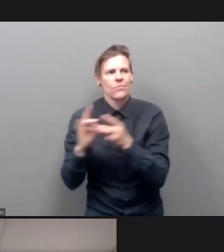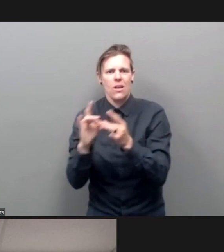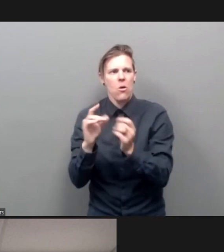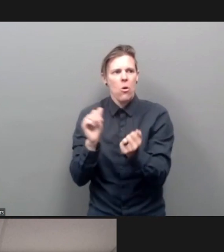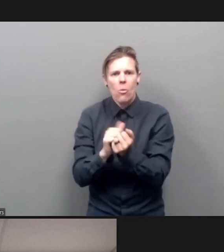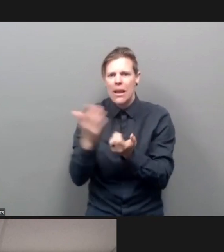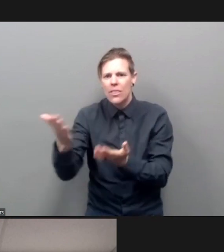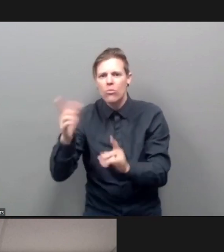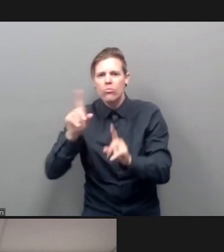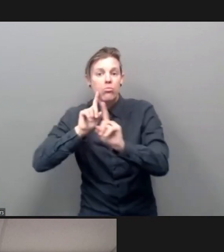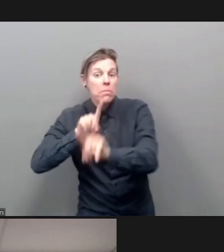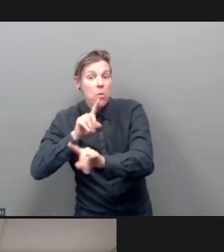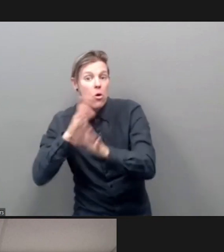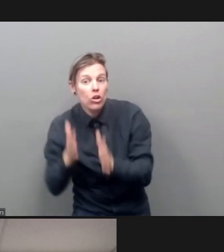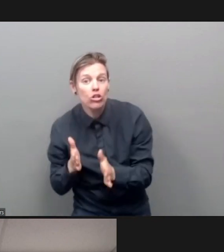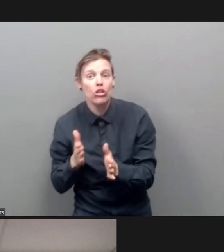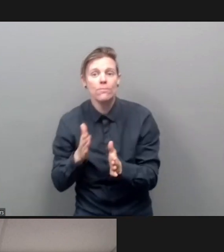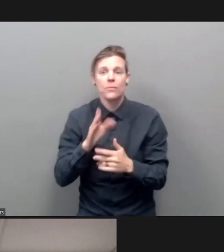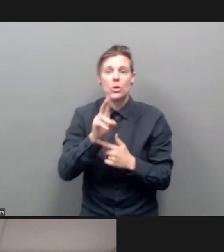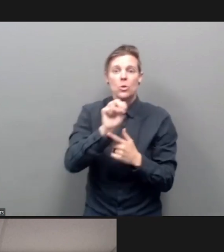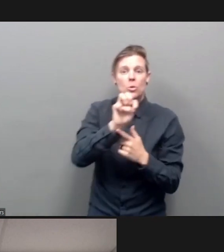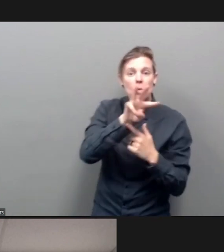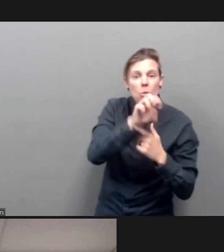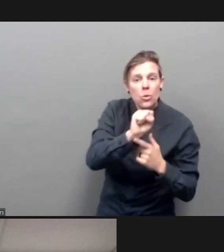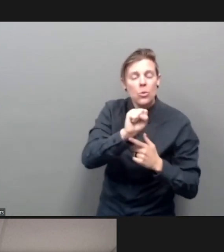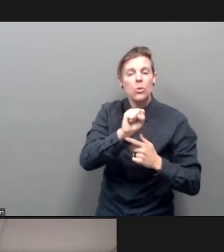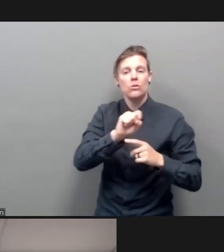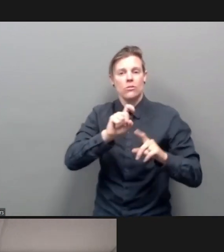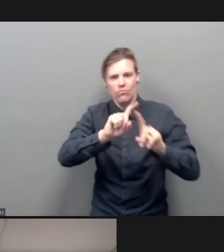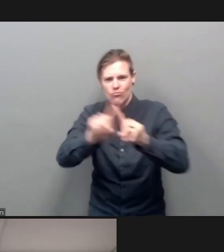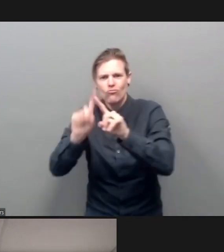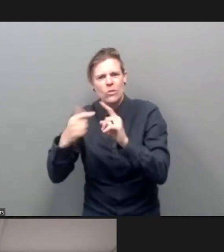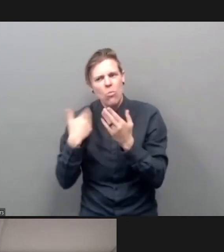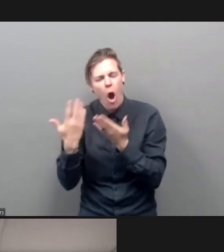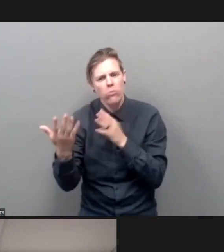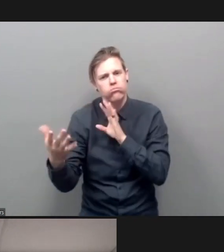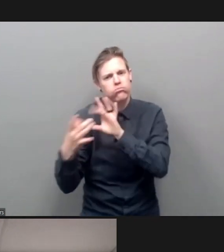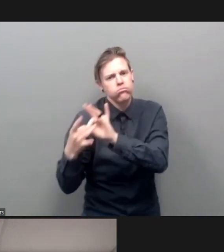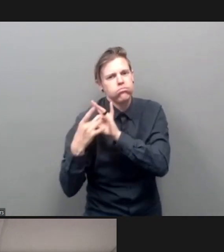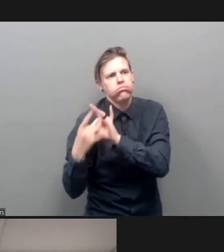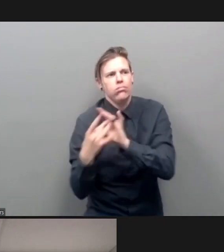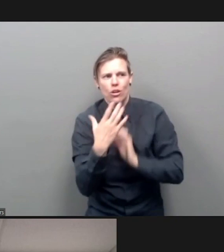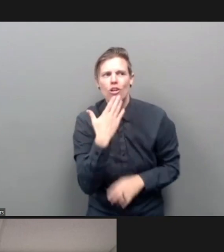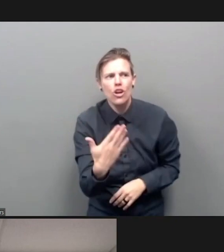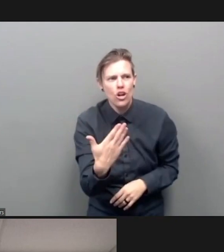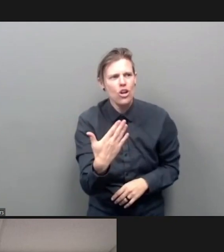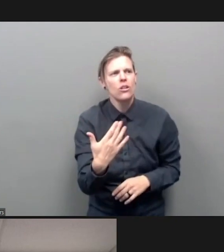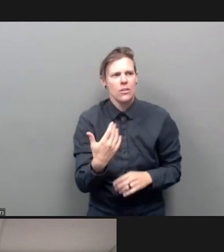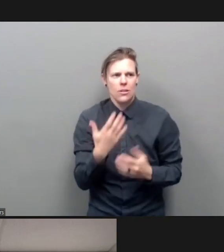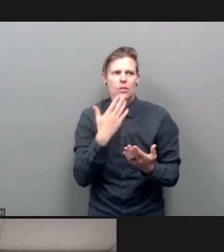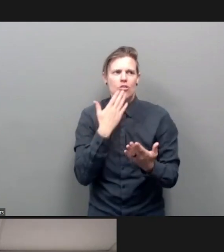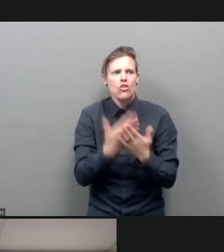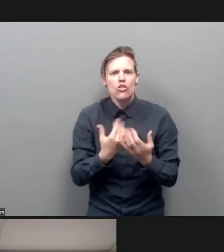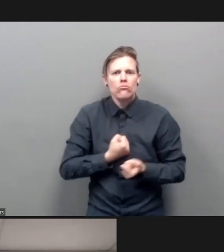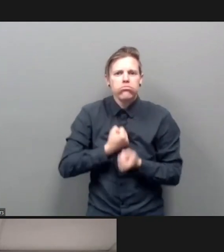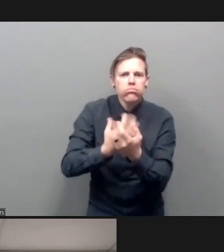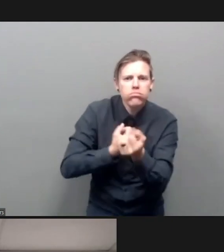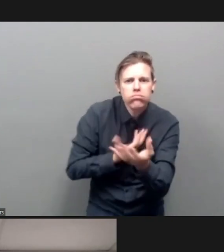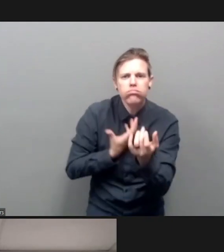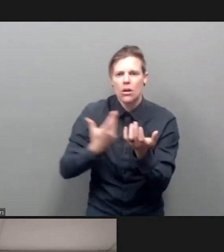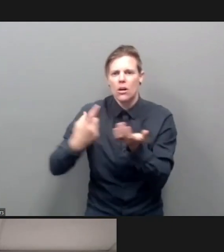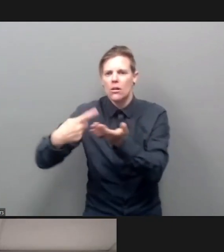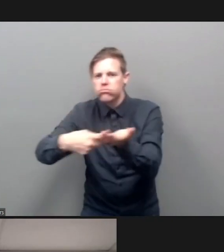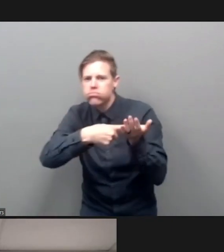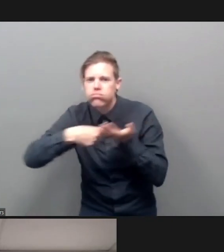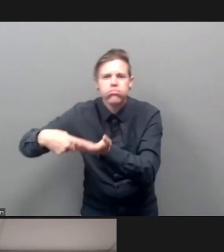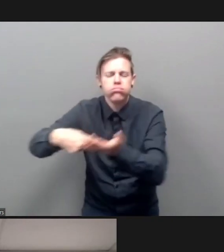a dialogue about any number of issues surrounding COVID and questions about what's occurring, what's not occurring,